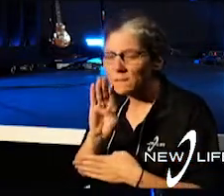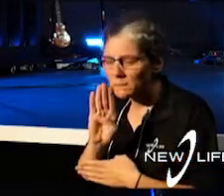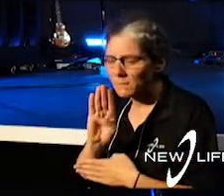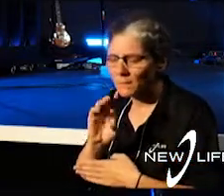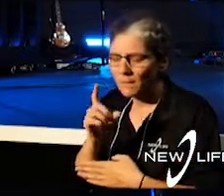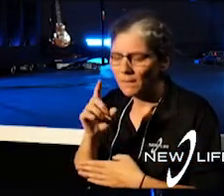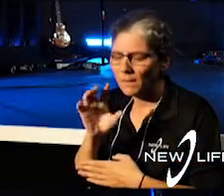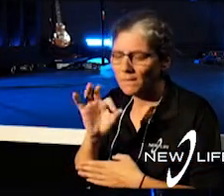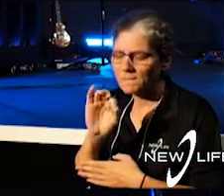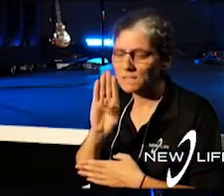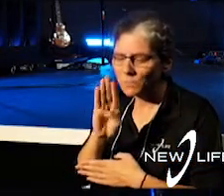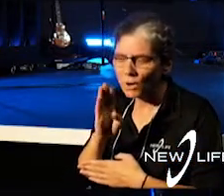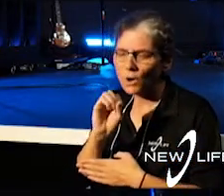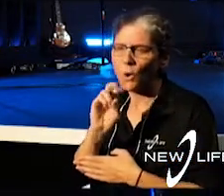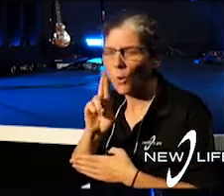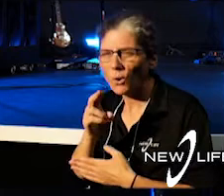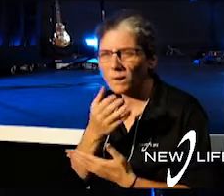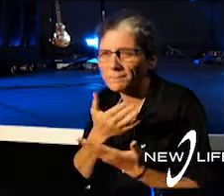I don't even know.